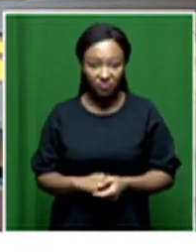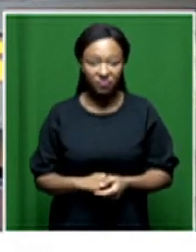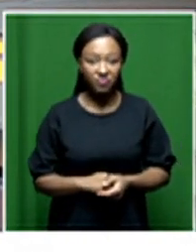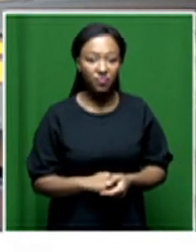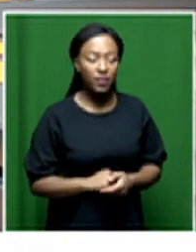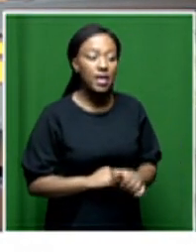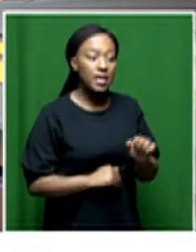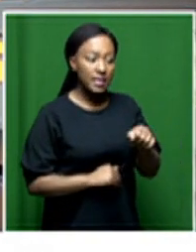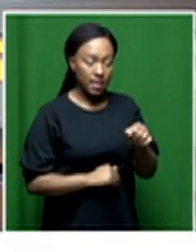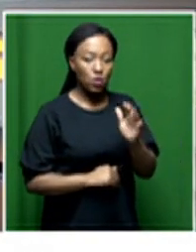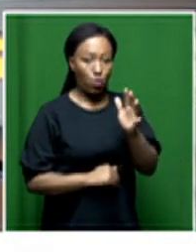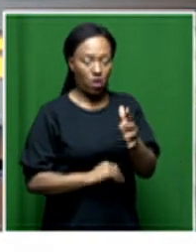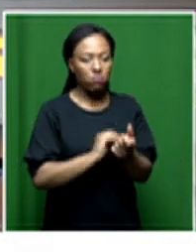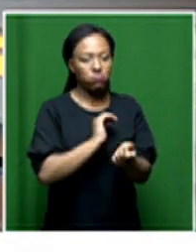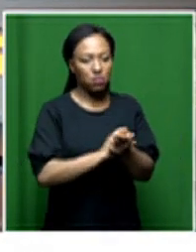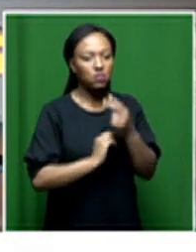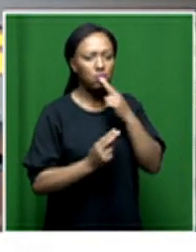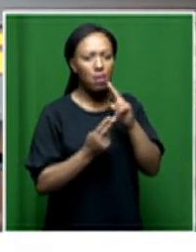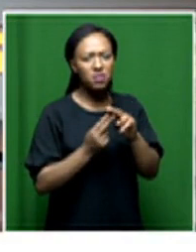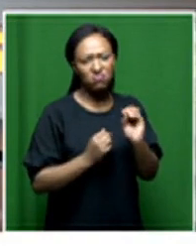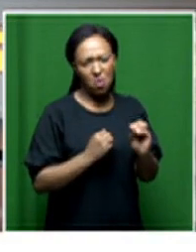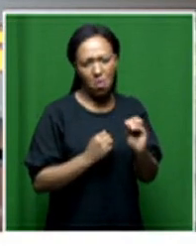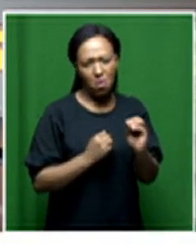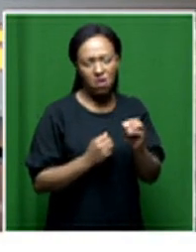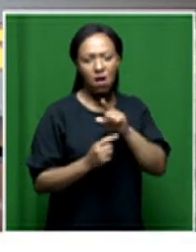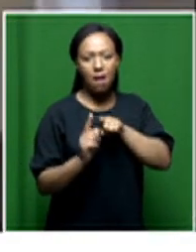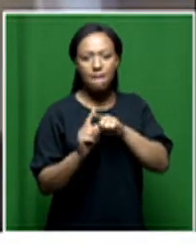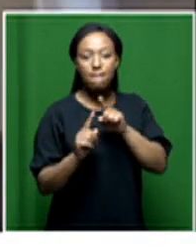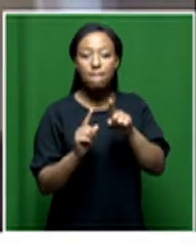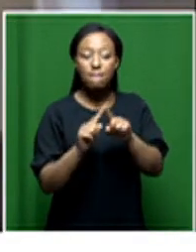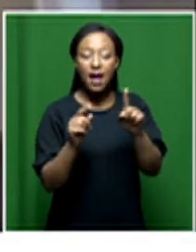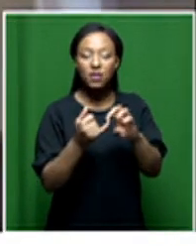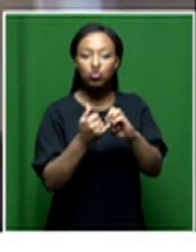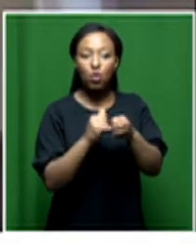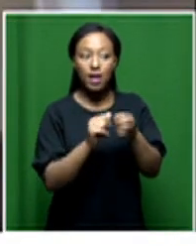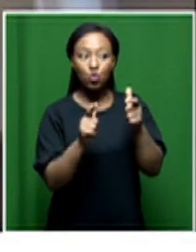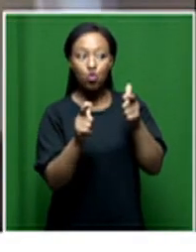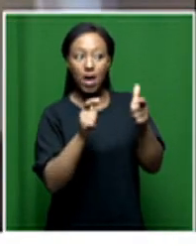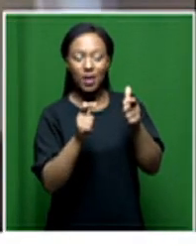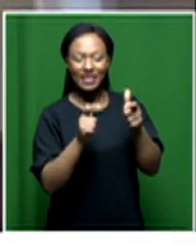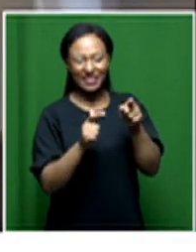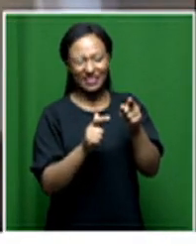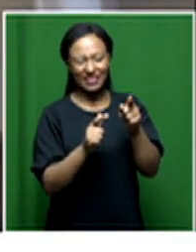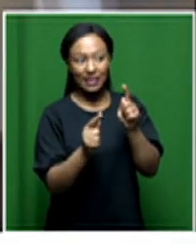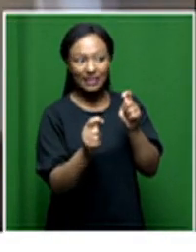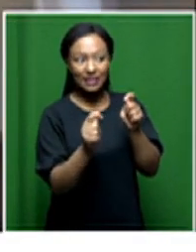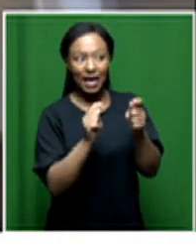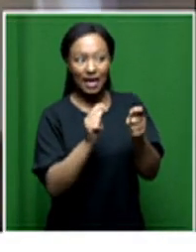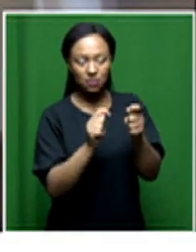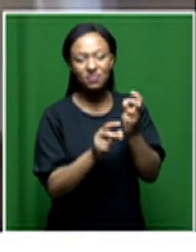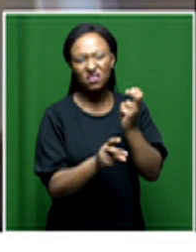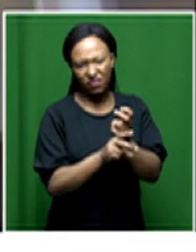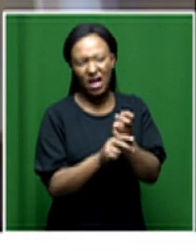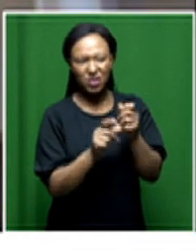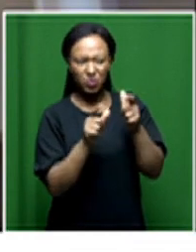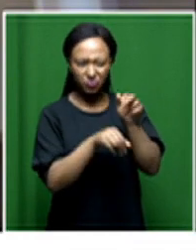It is promising, but it's very difficult to try and regulate rapid change. And so, you know, my